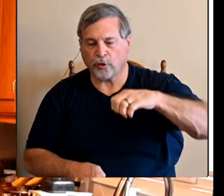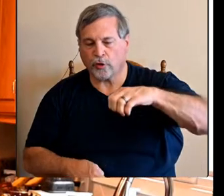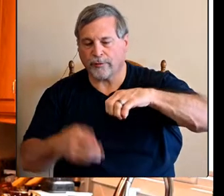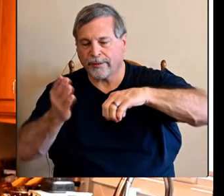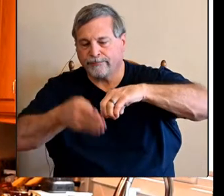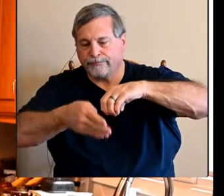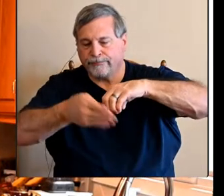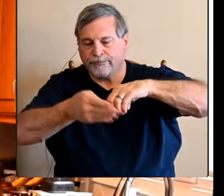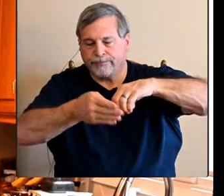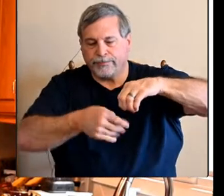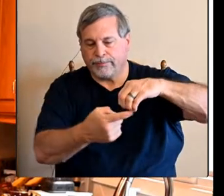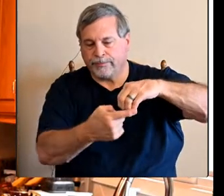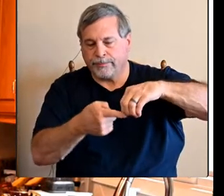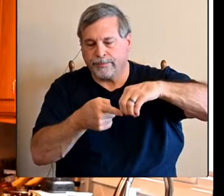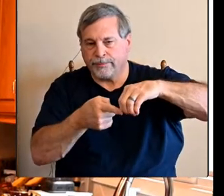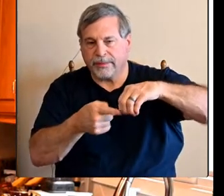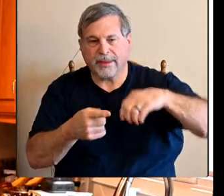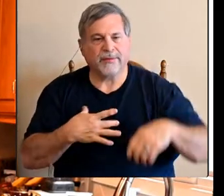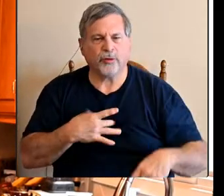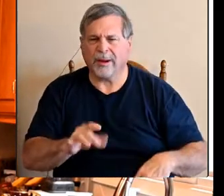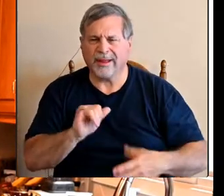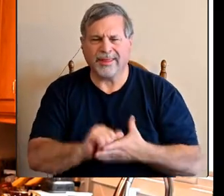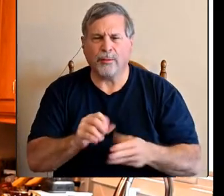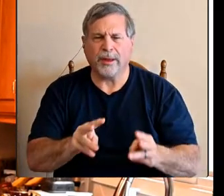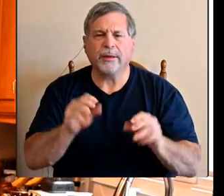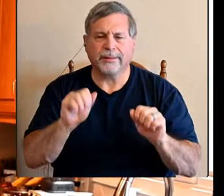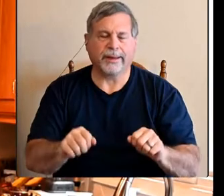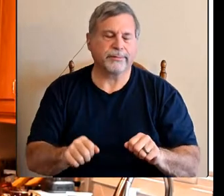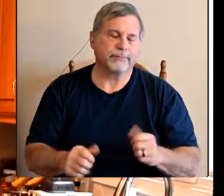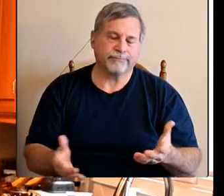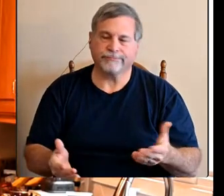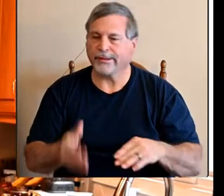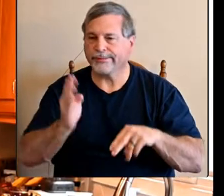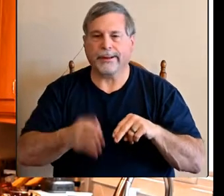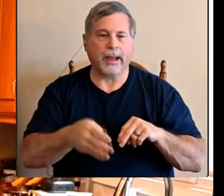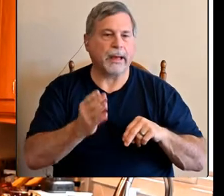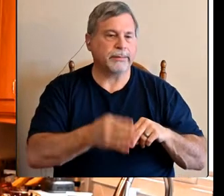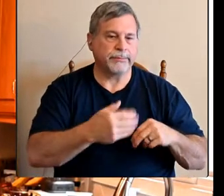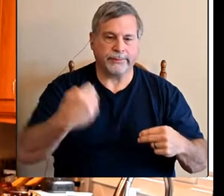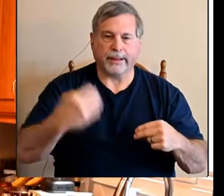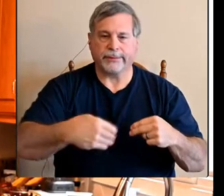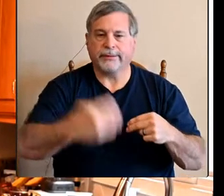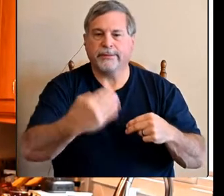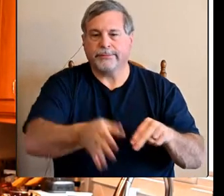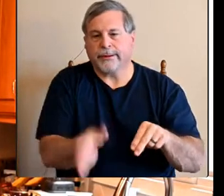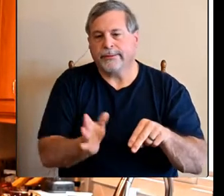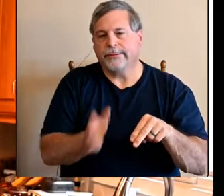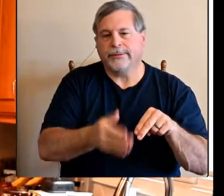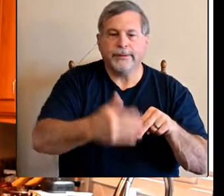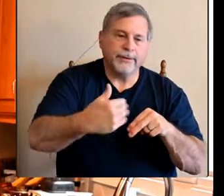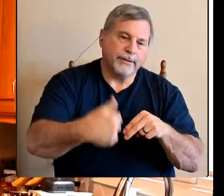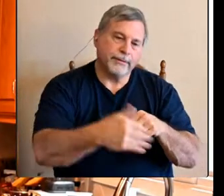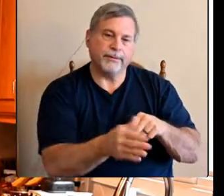now if you don't like doing it that way you can always just cut it into strips and then dice it